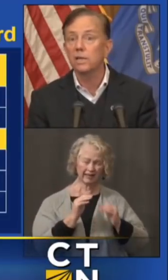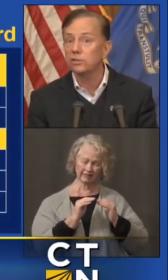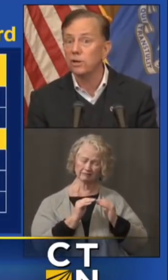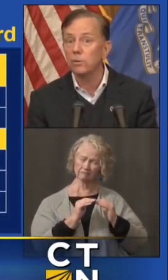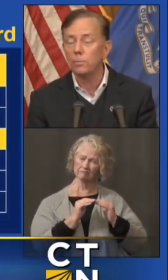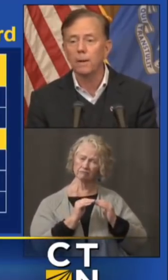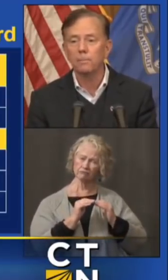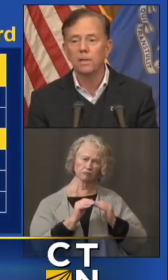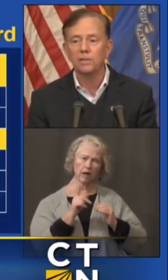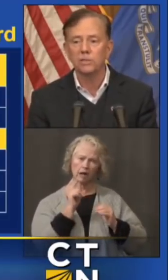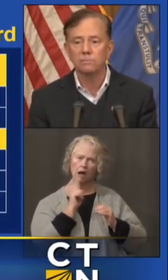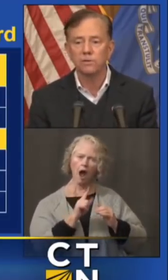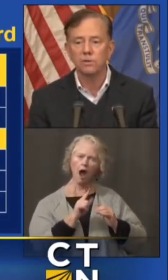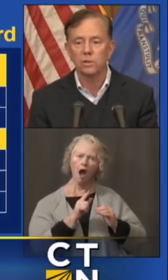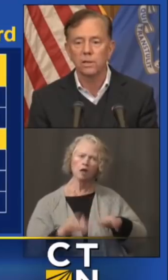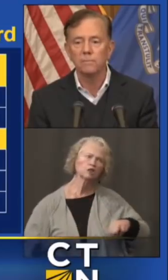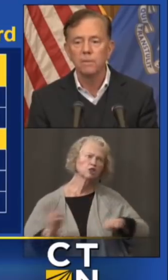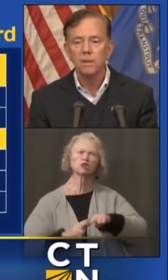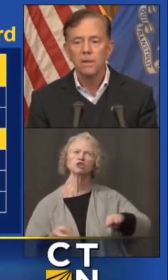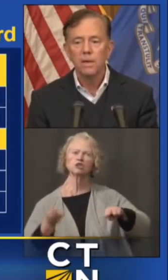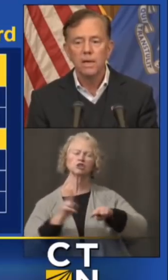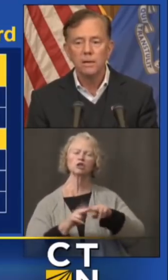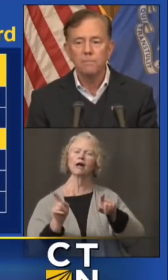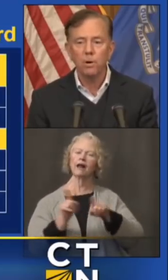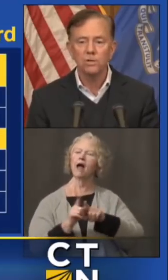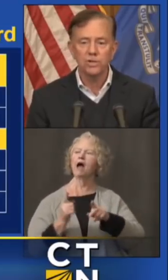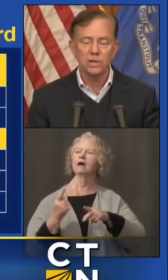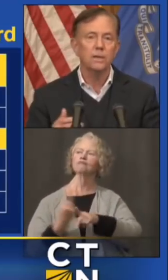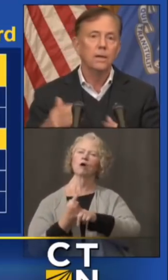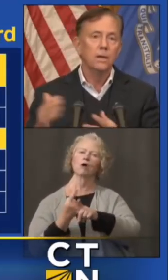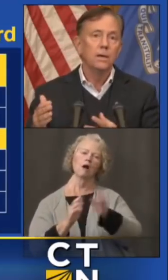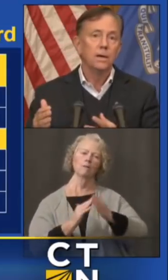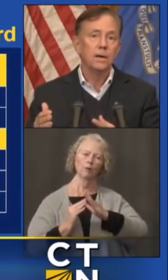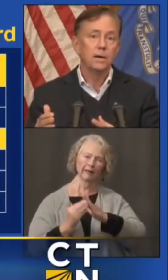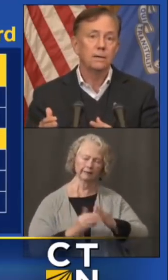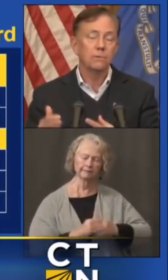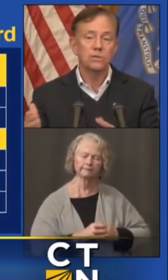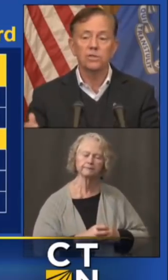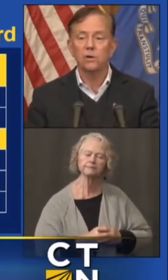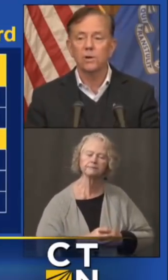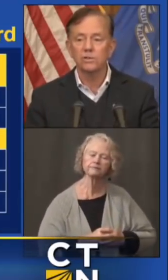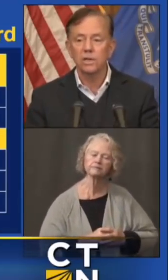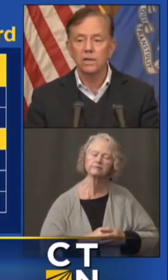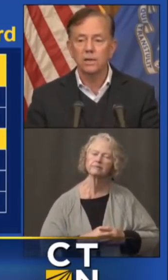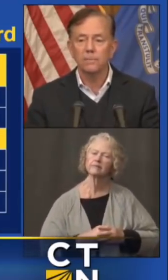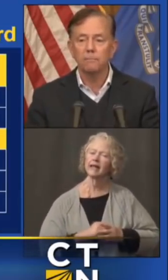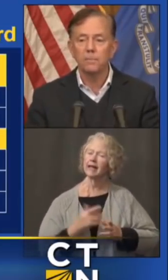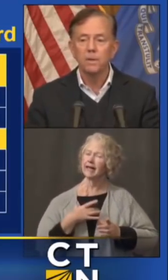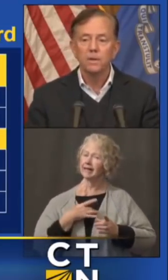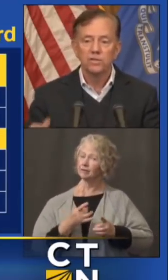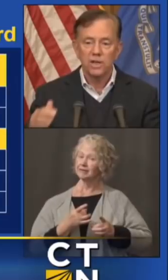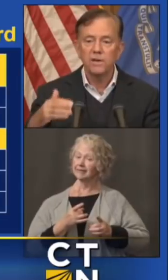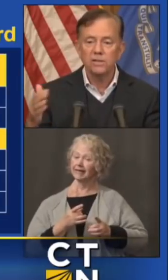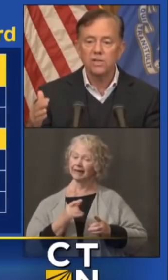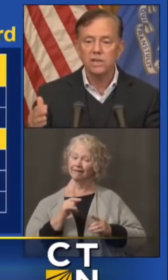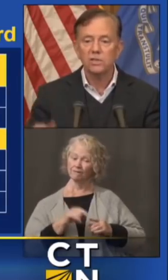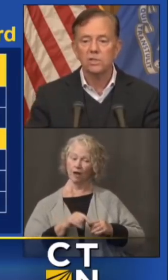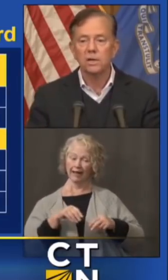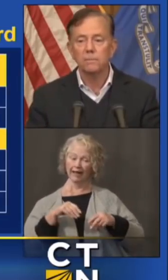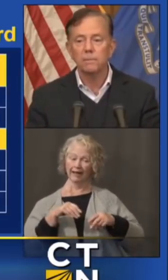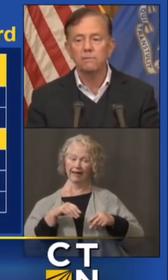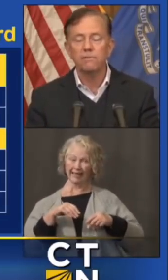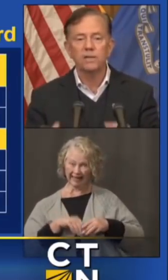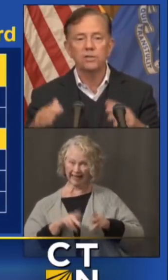you're seeing in the general population, certainly. In person, which is interesting,